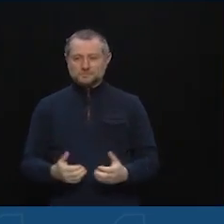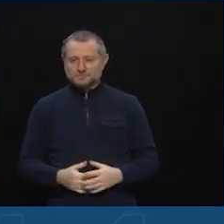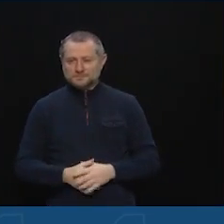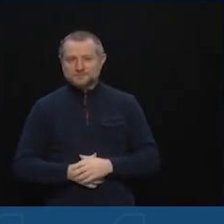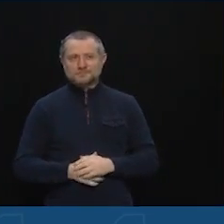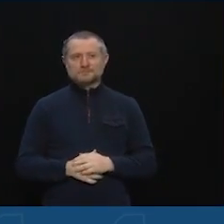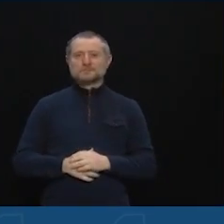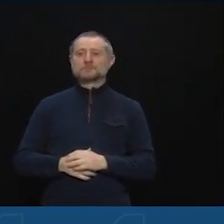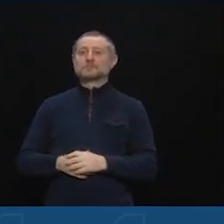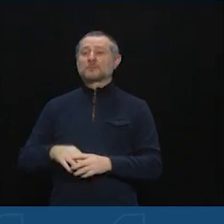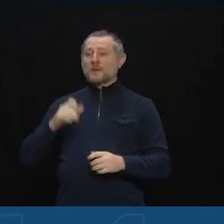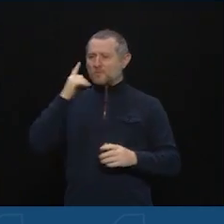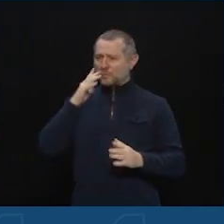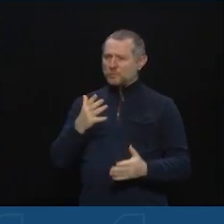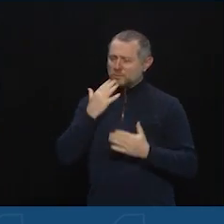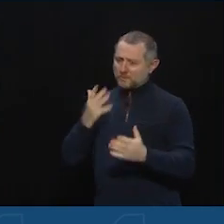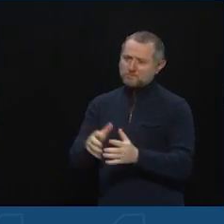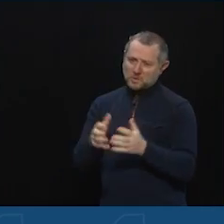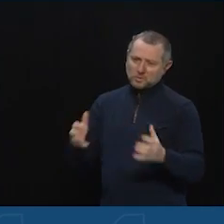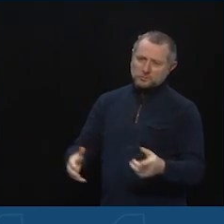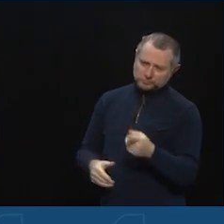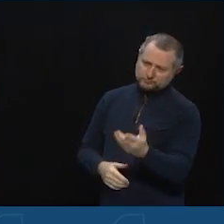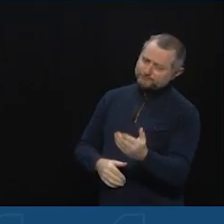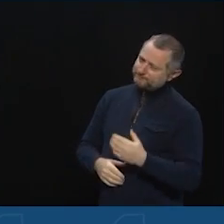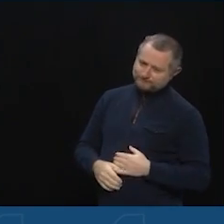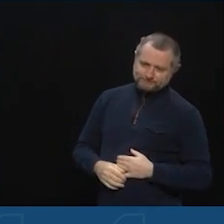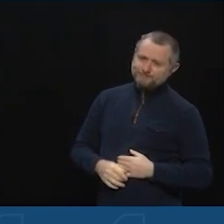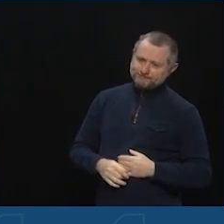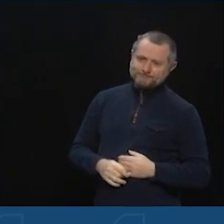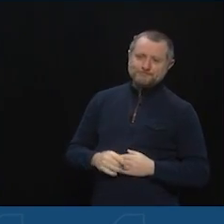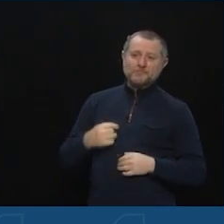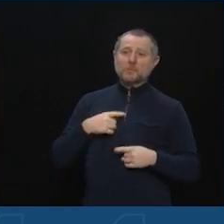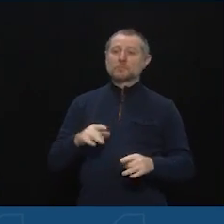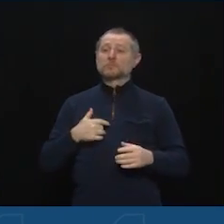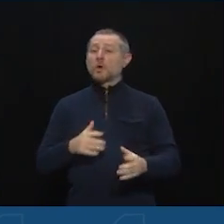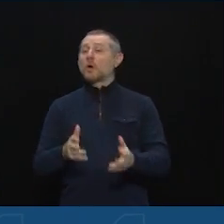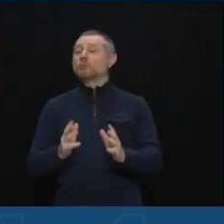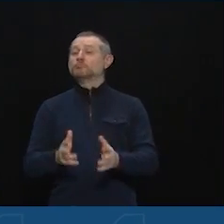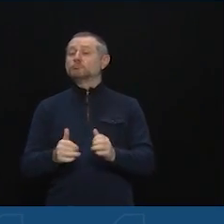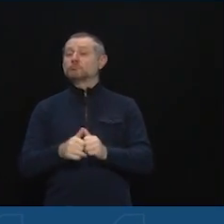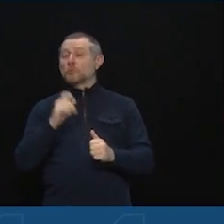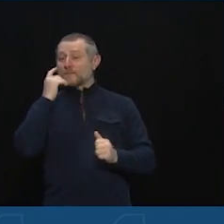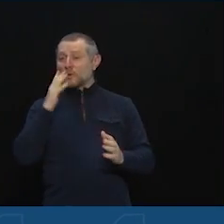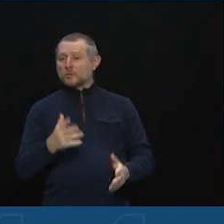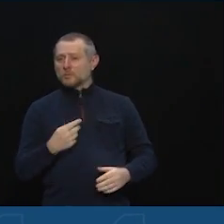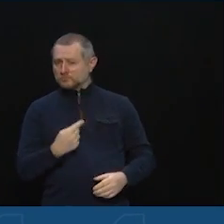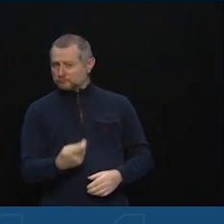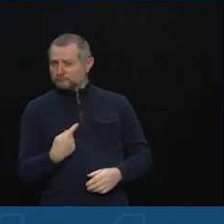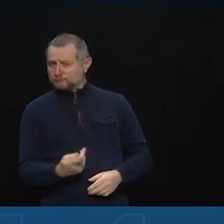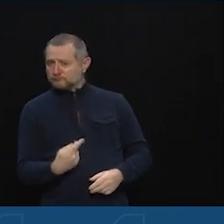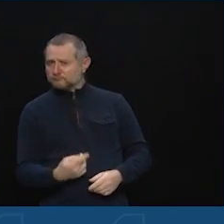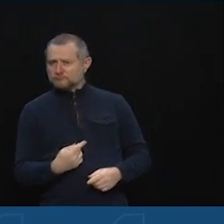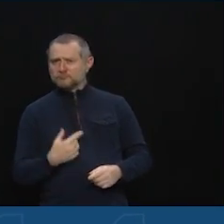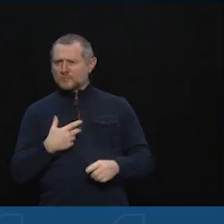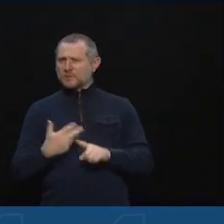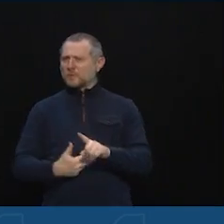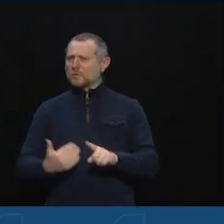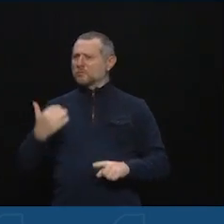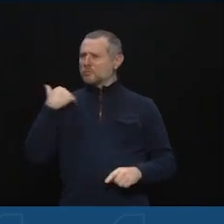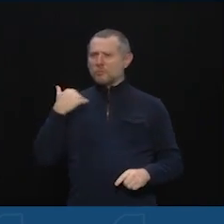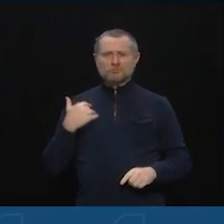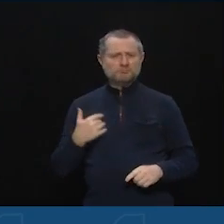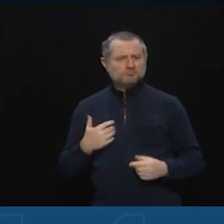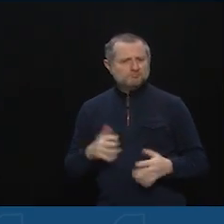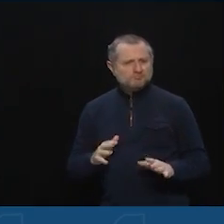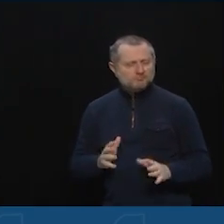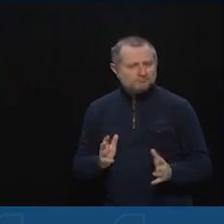Governor, thank you so much. I tell you, I had a conversation with Governor Hochul, I want to say 3 months ago, and there are